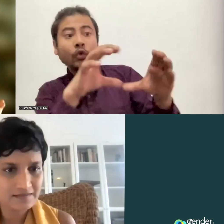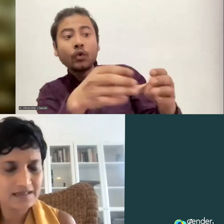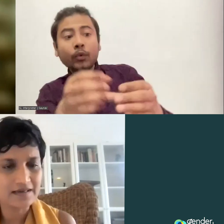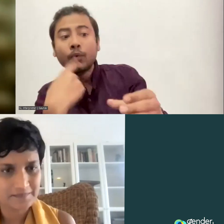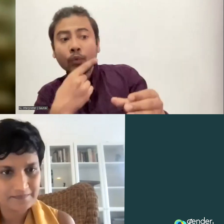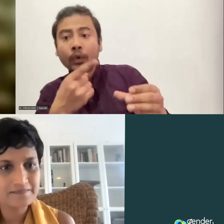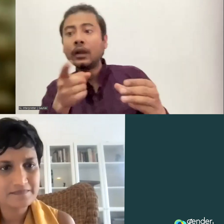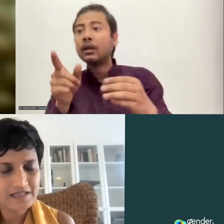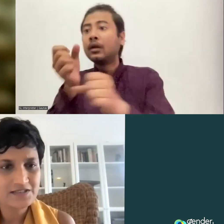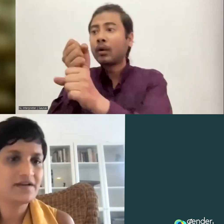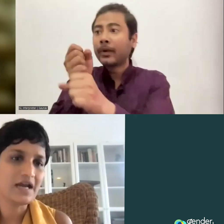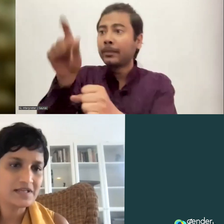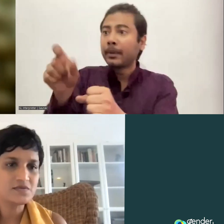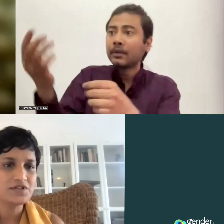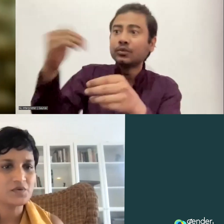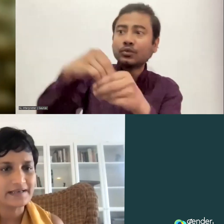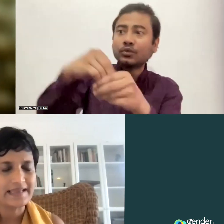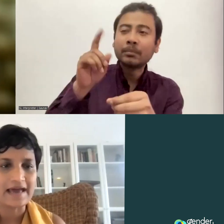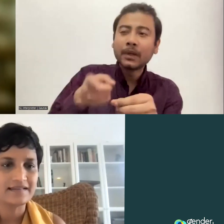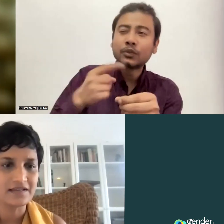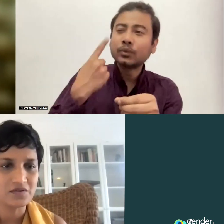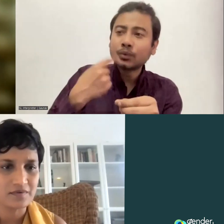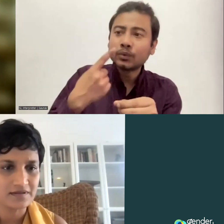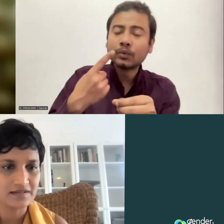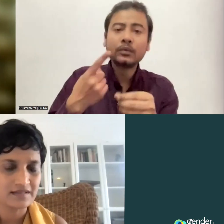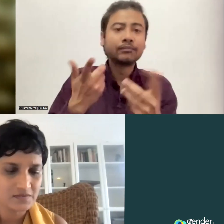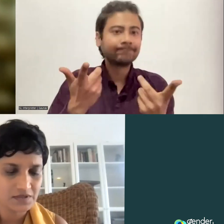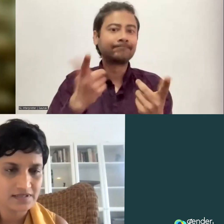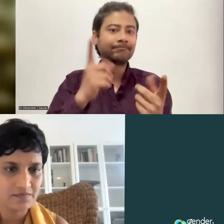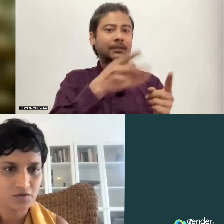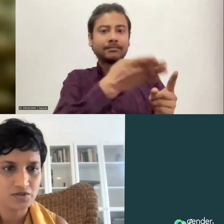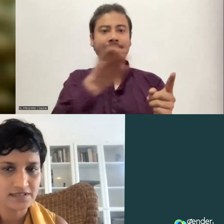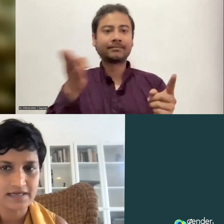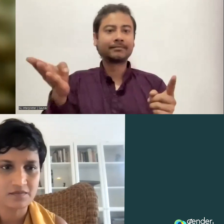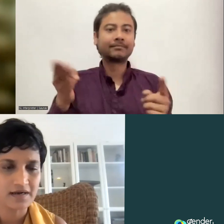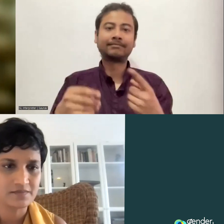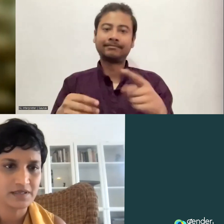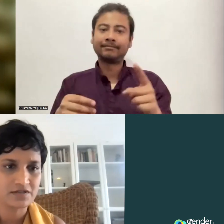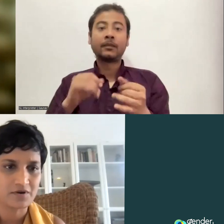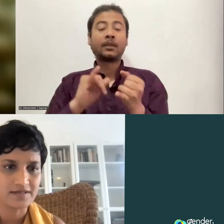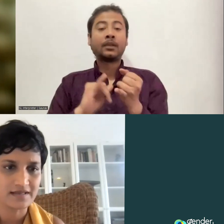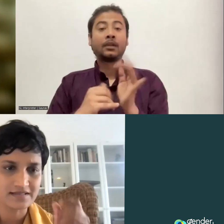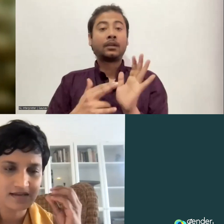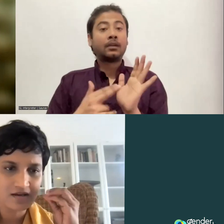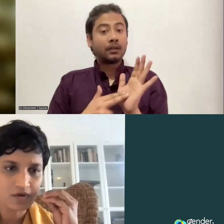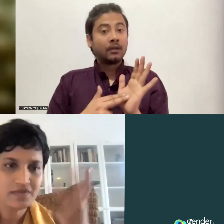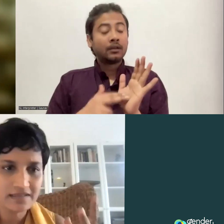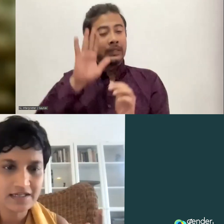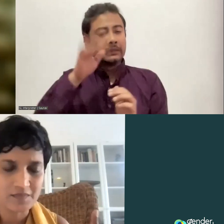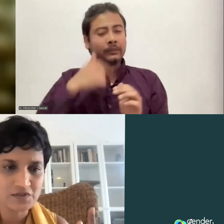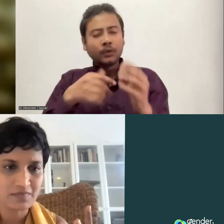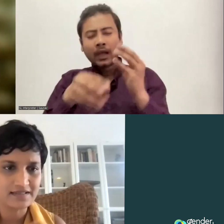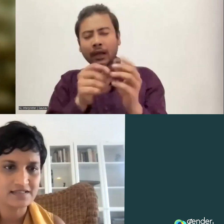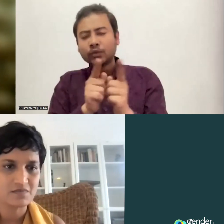And Yeah. yeah. I just wanted to quickly add that, the thing is, when you say social design and participatory process, what